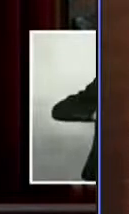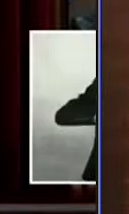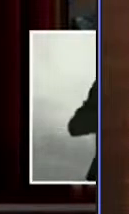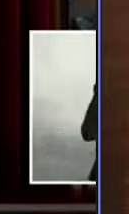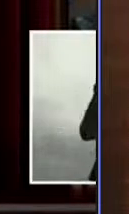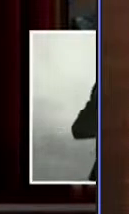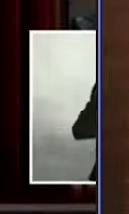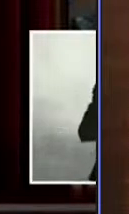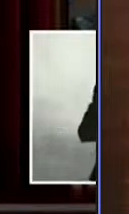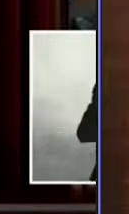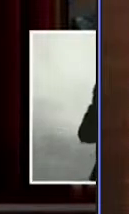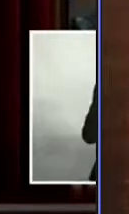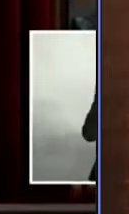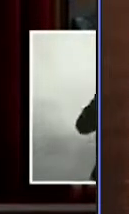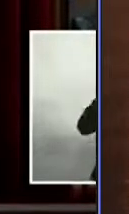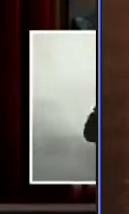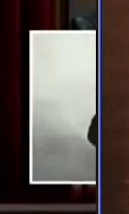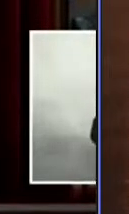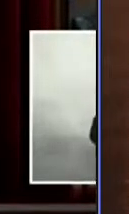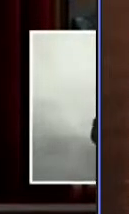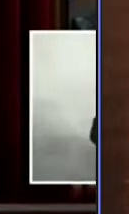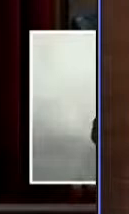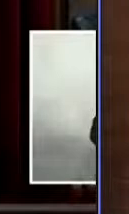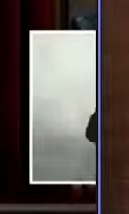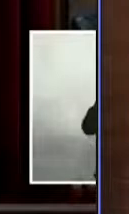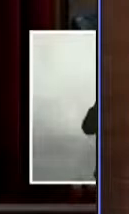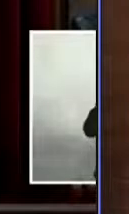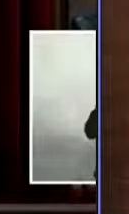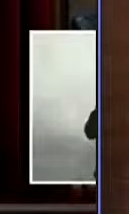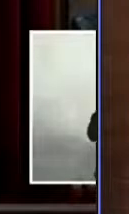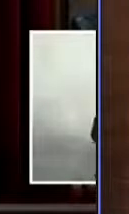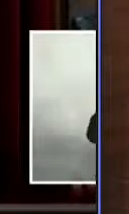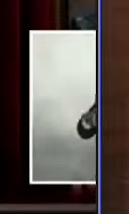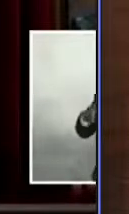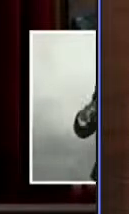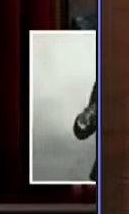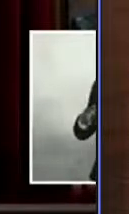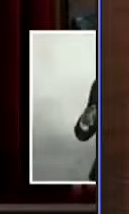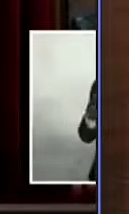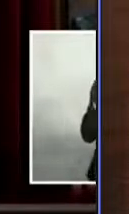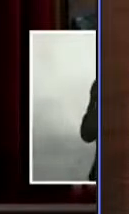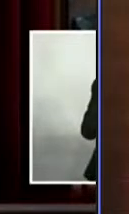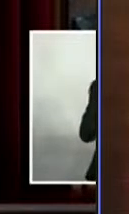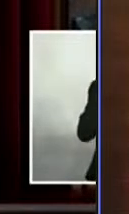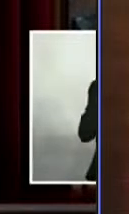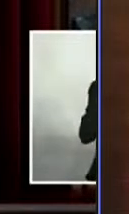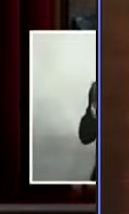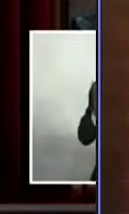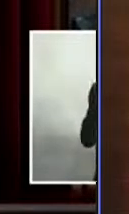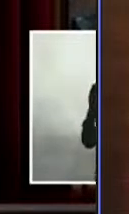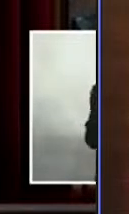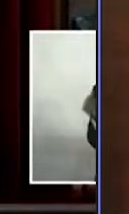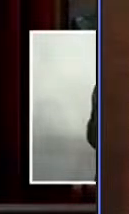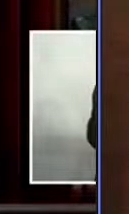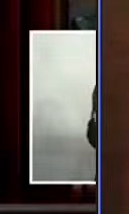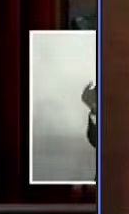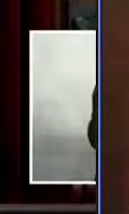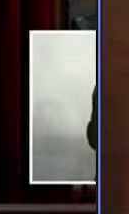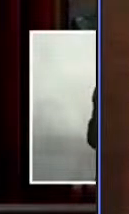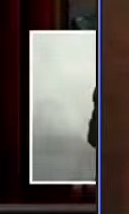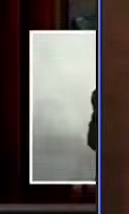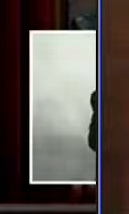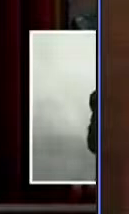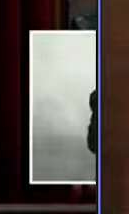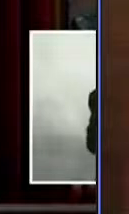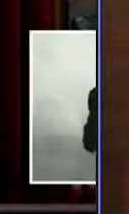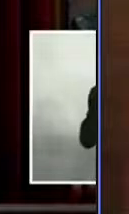available, but the report is tabled for your scrutiny and possible debate later on. Honorable Speaker, allow me then to, in the